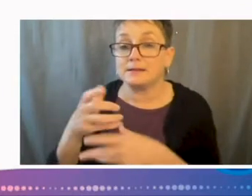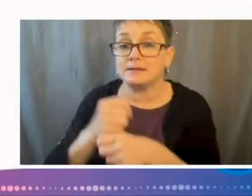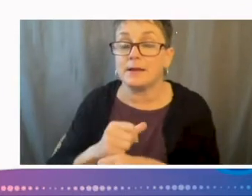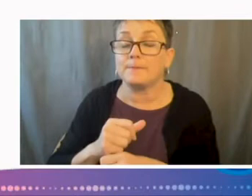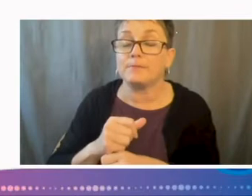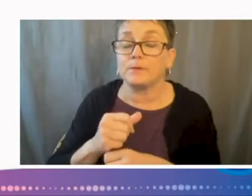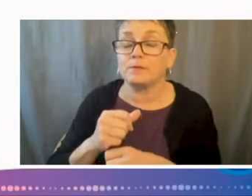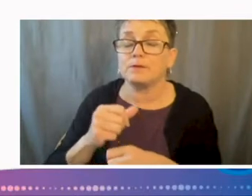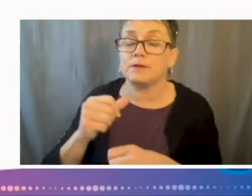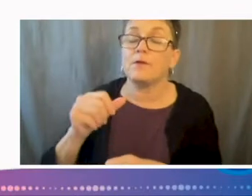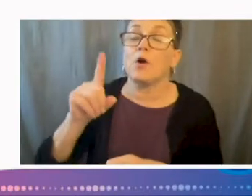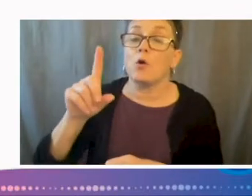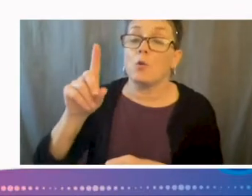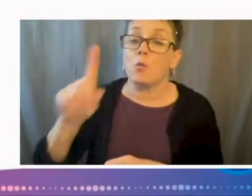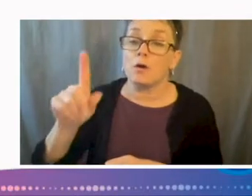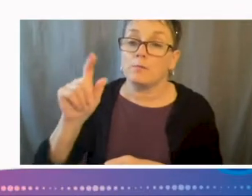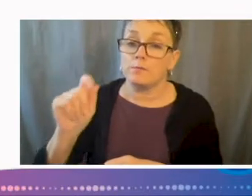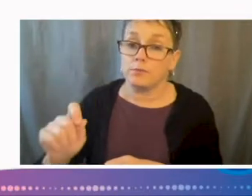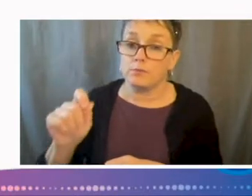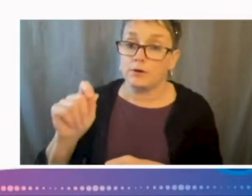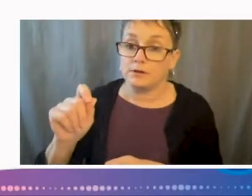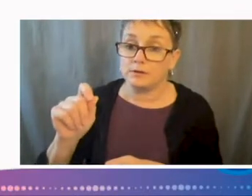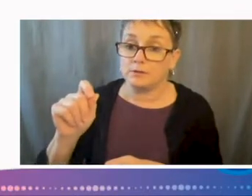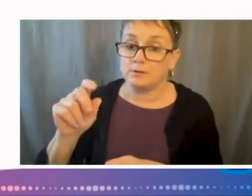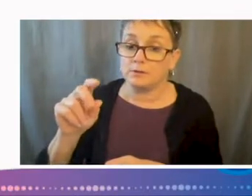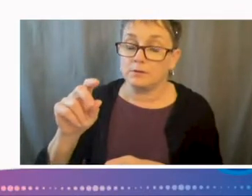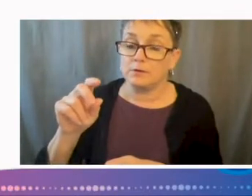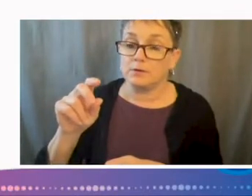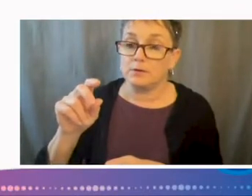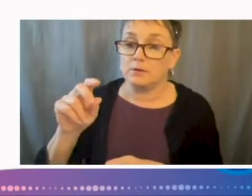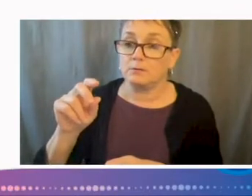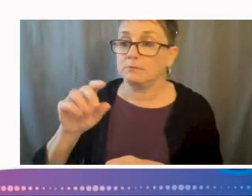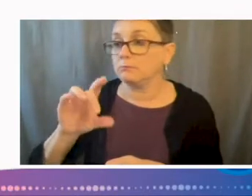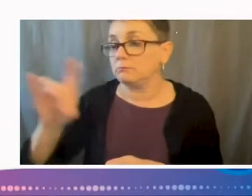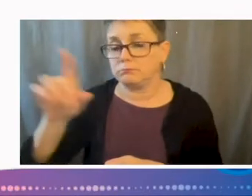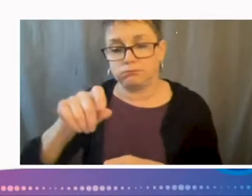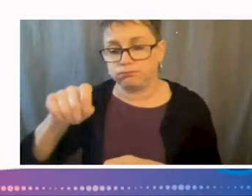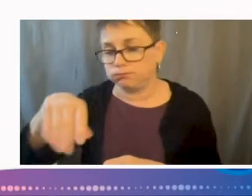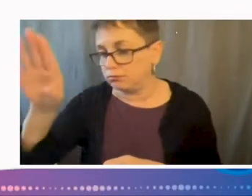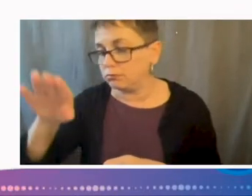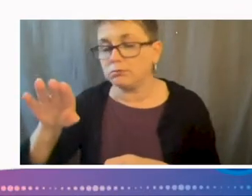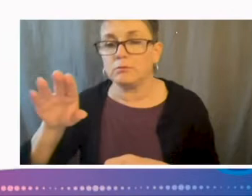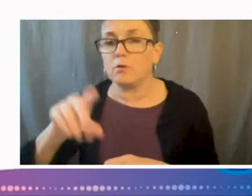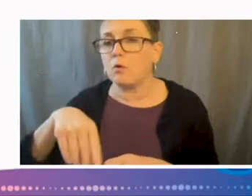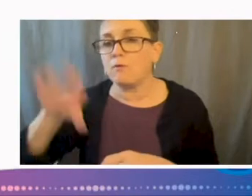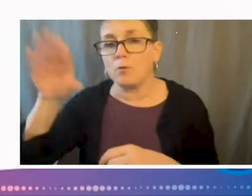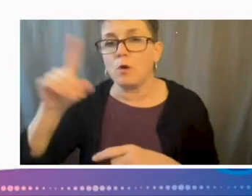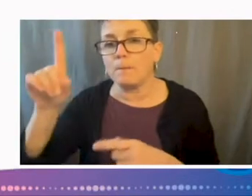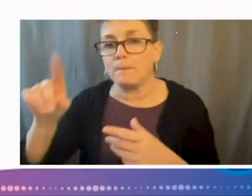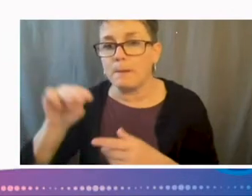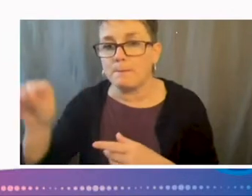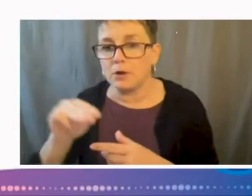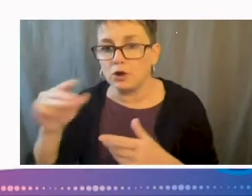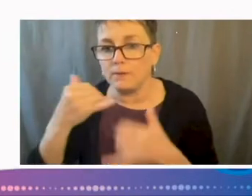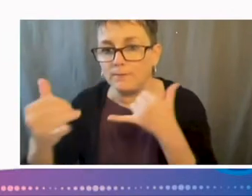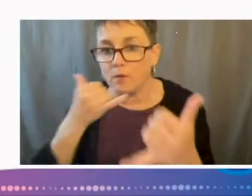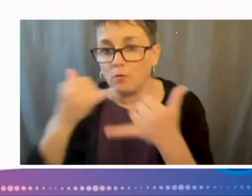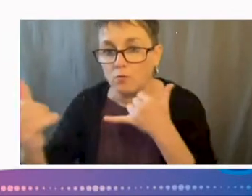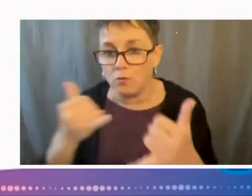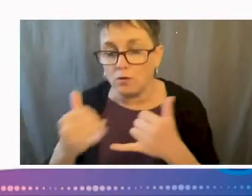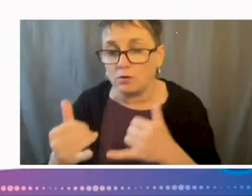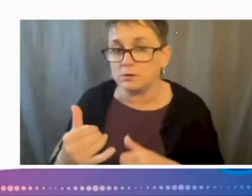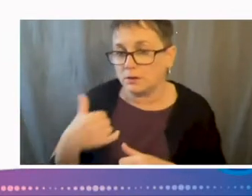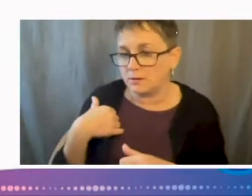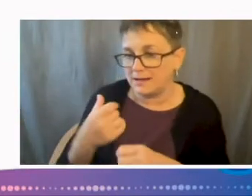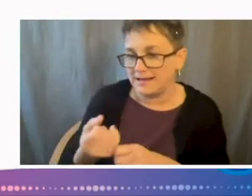in 2021, we received over 900,000. That's a lot of calls. All of our callers have the option